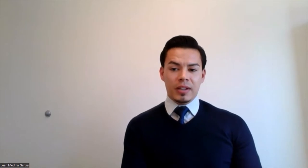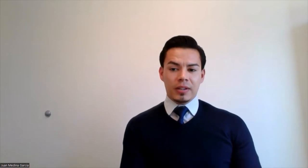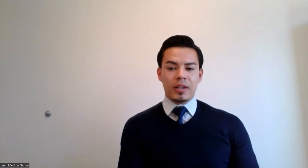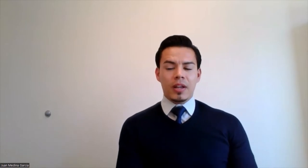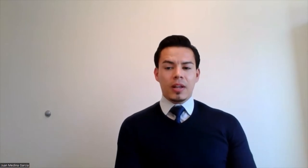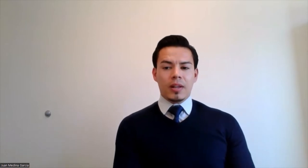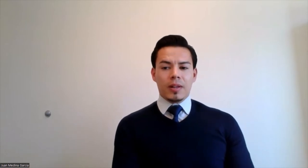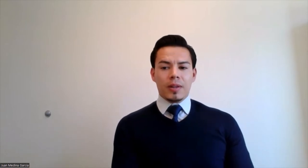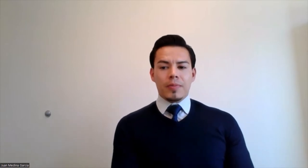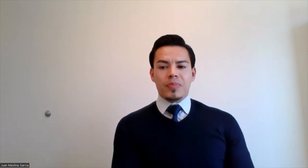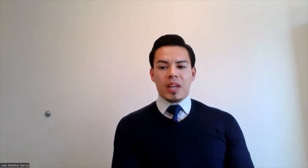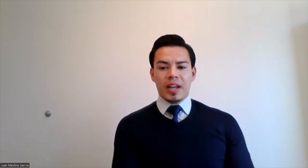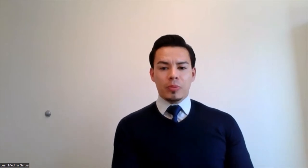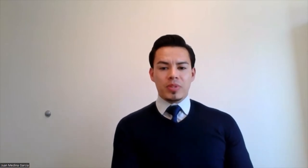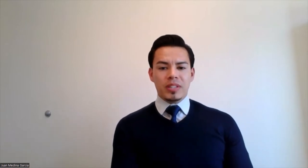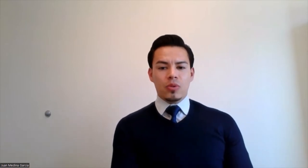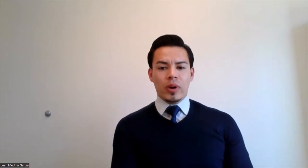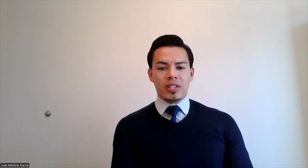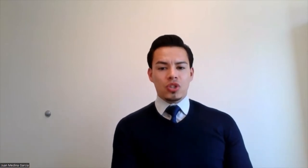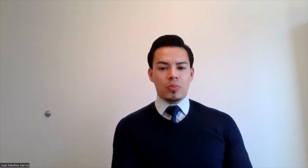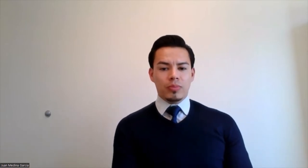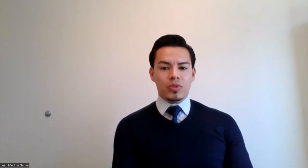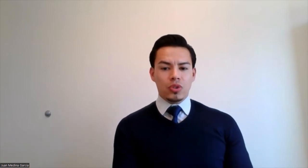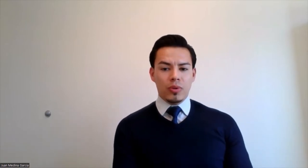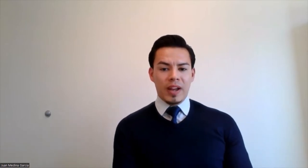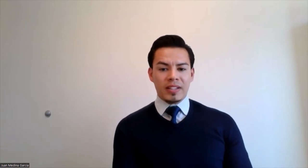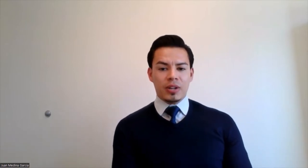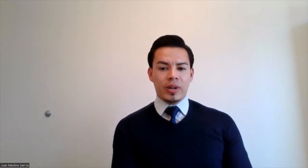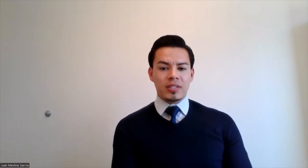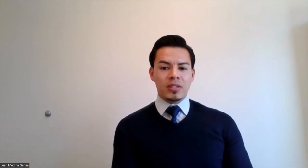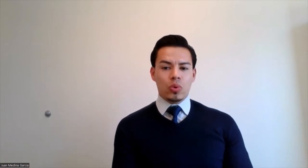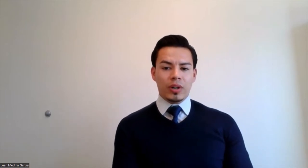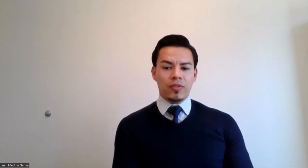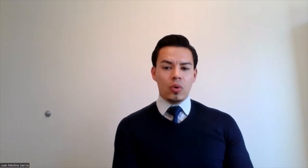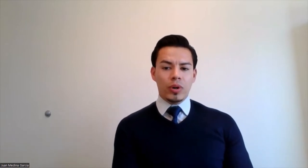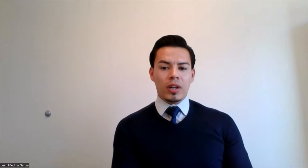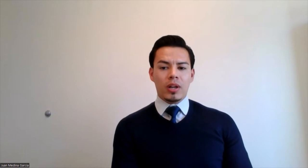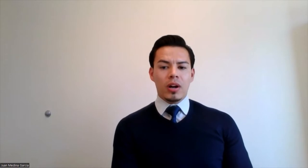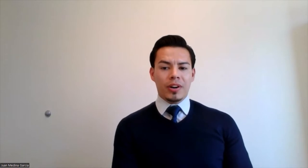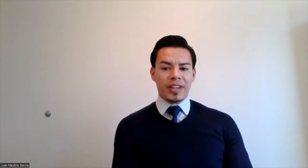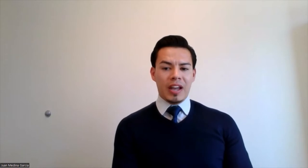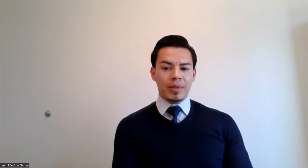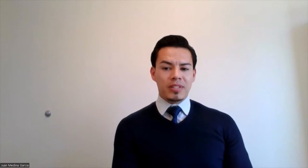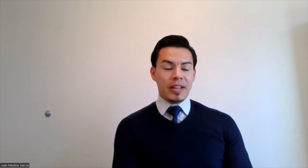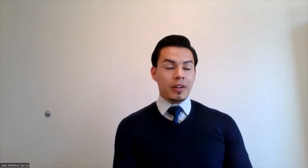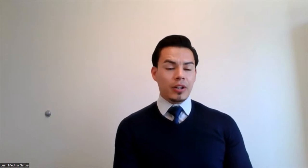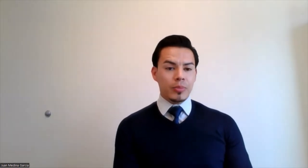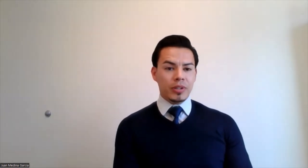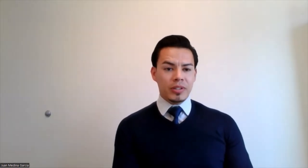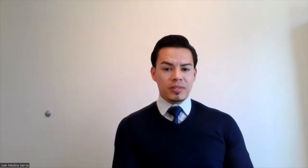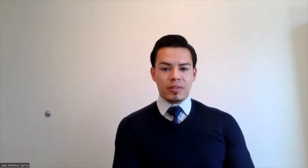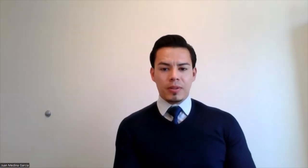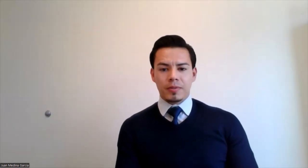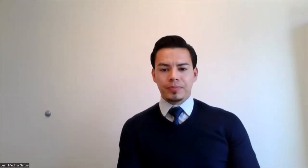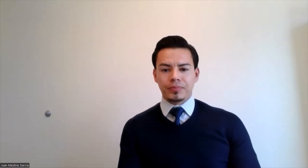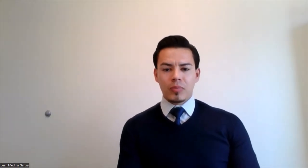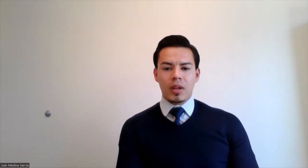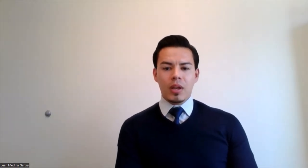after today, and help seek ways to move anti-racist work forward on our campus and in our